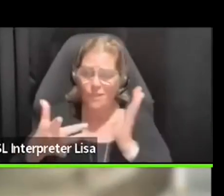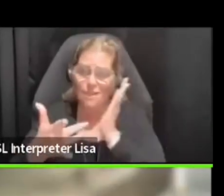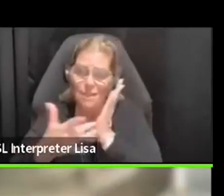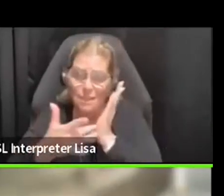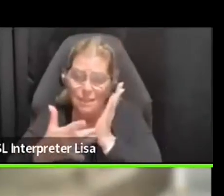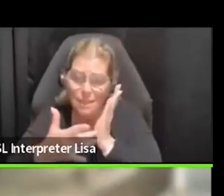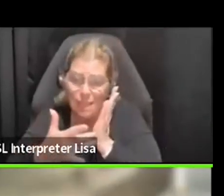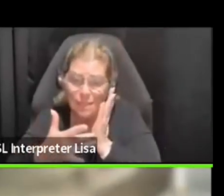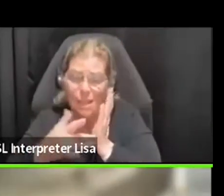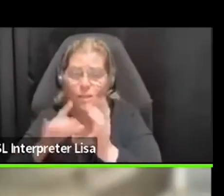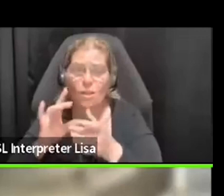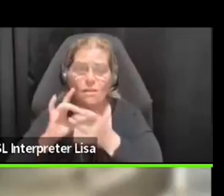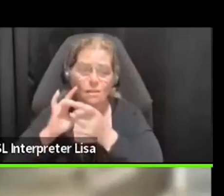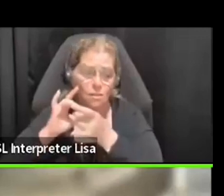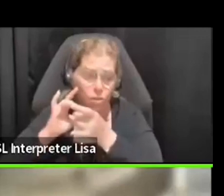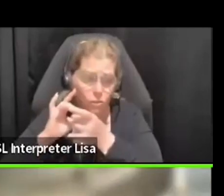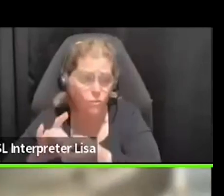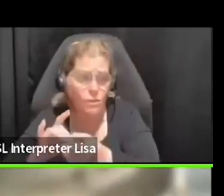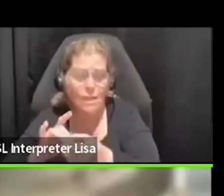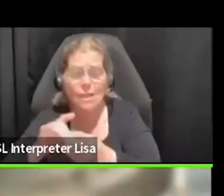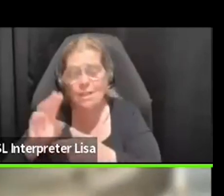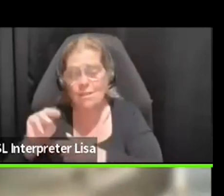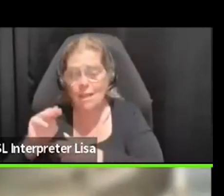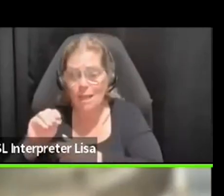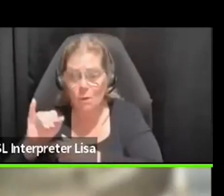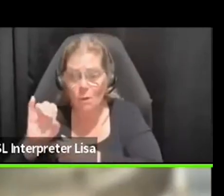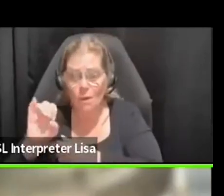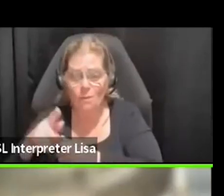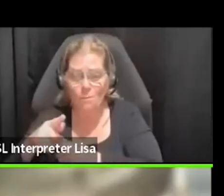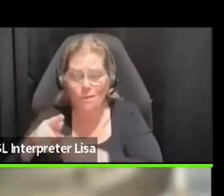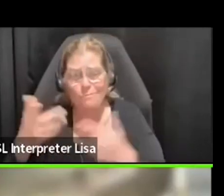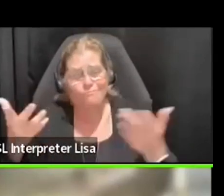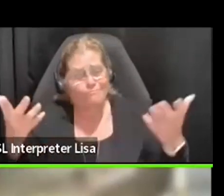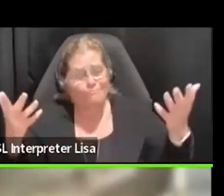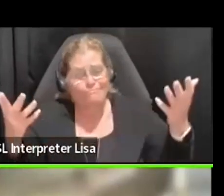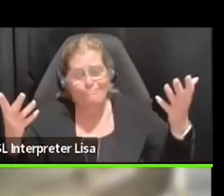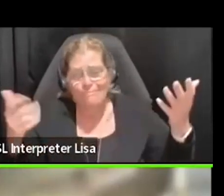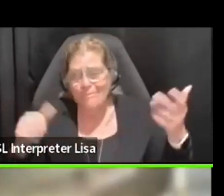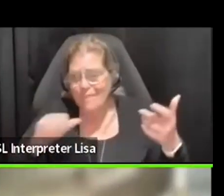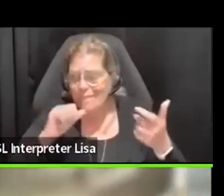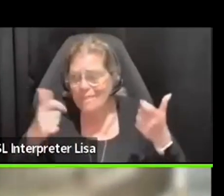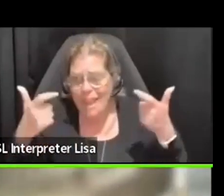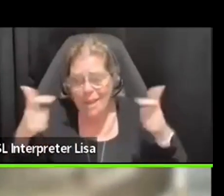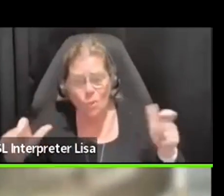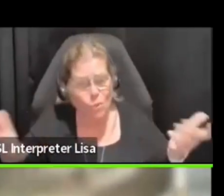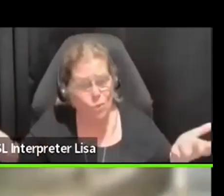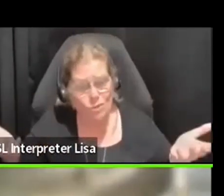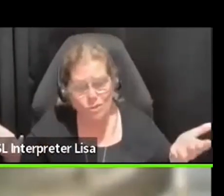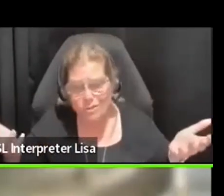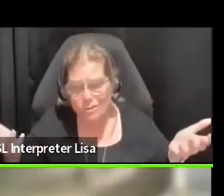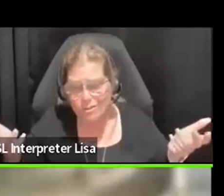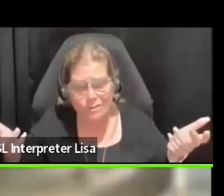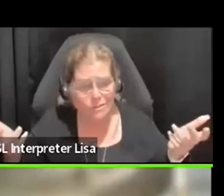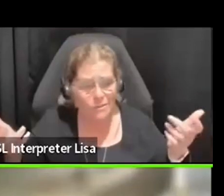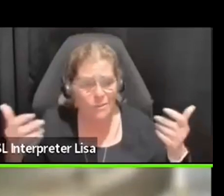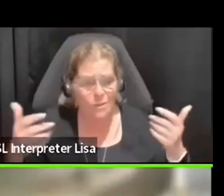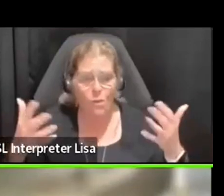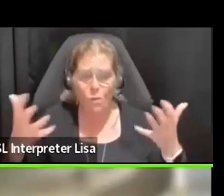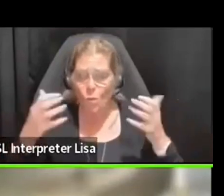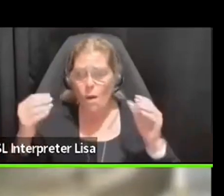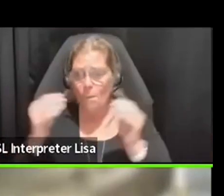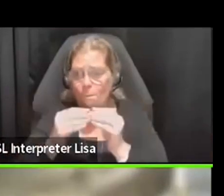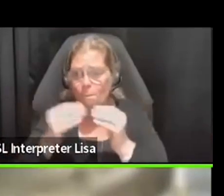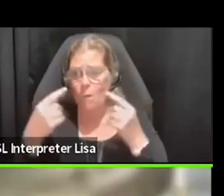terms of special ed with MOIEP, to me, is not a big, heavy lift. We would actually like more